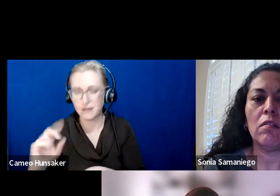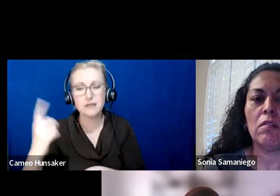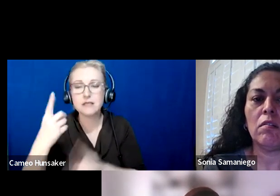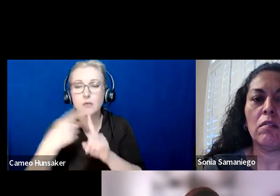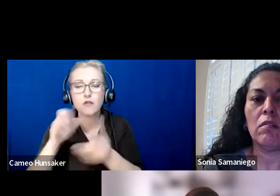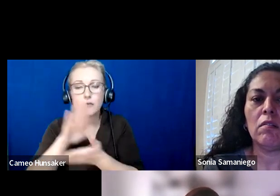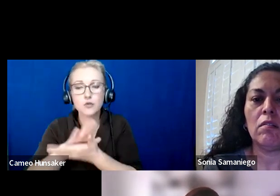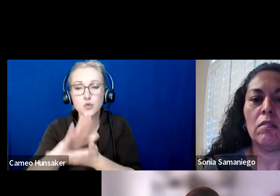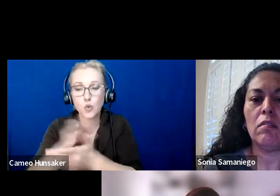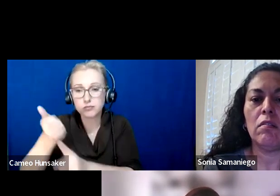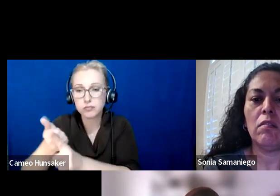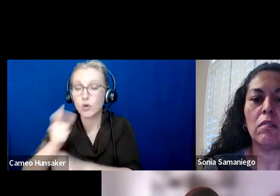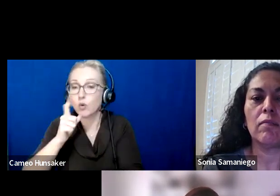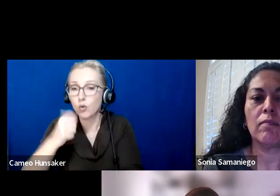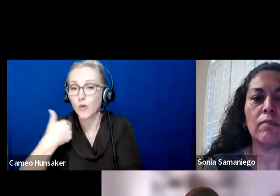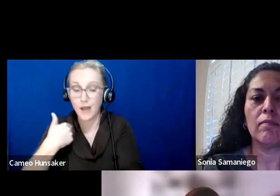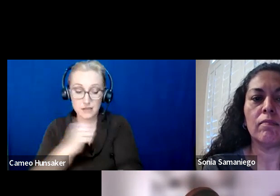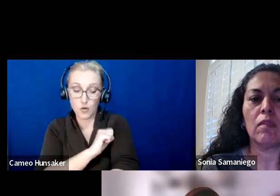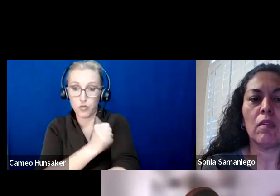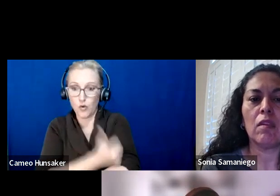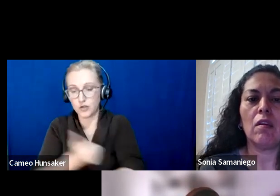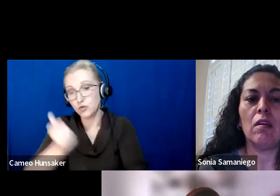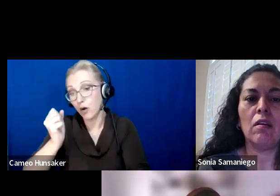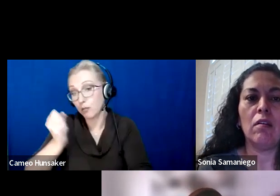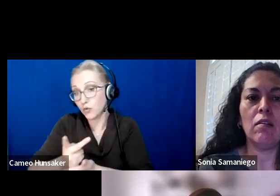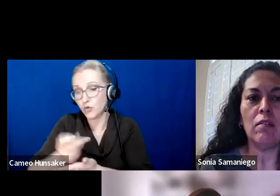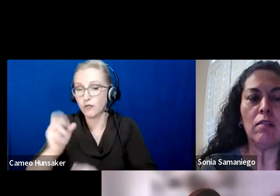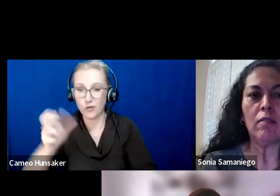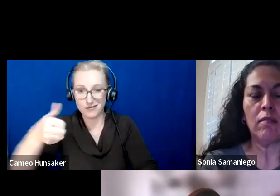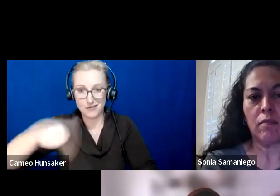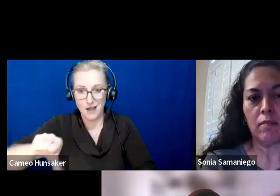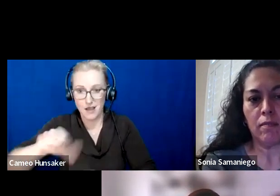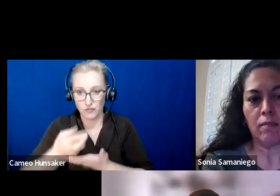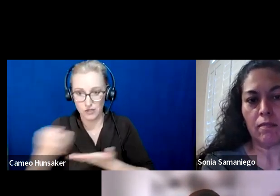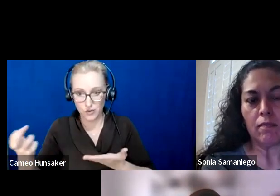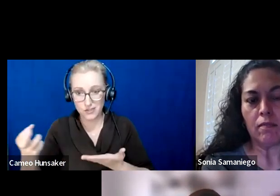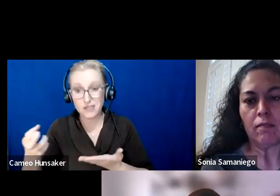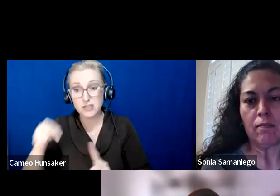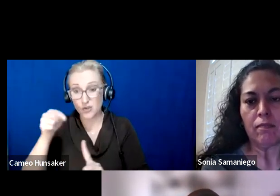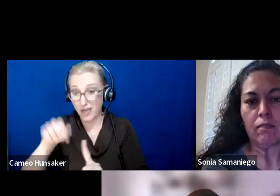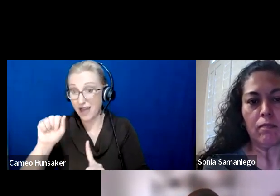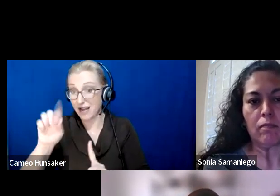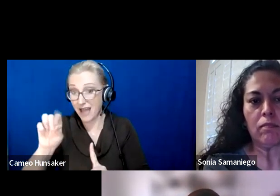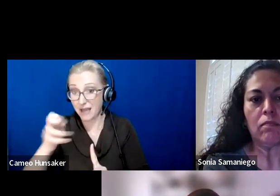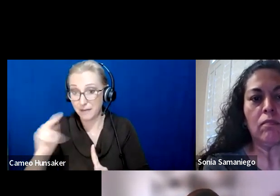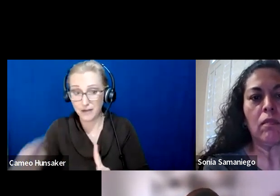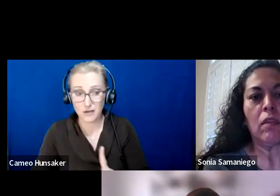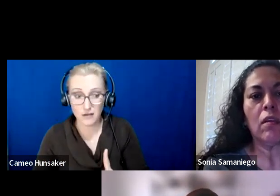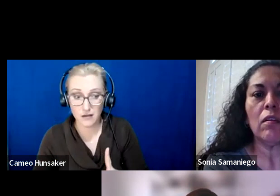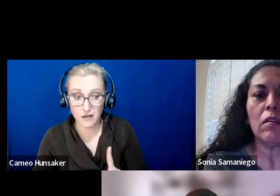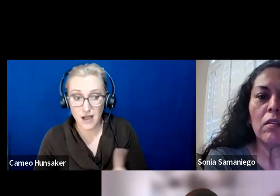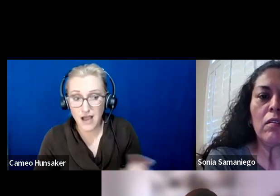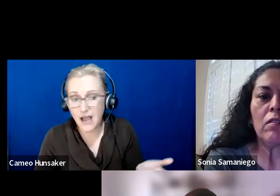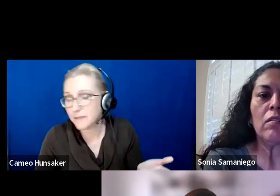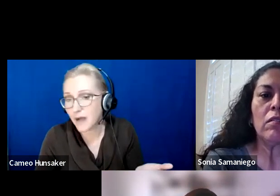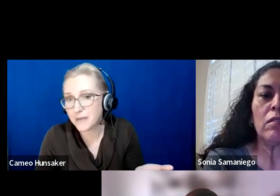the authority to commit resources to a student. So that person should be in the meeting with you. And if they're